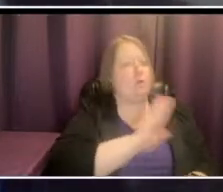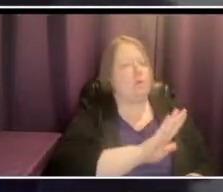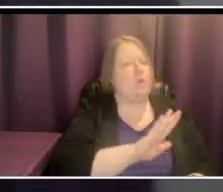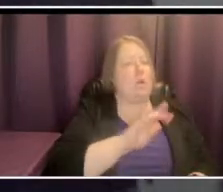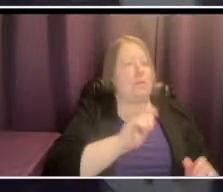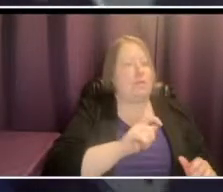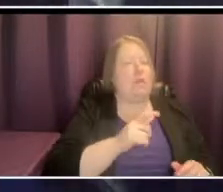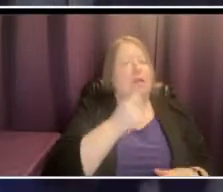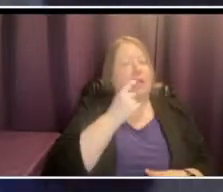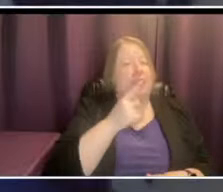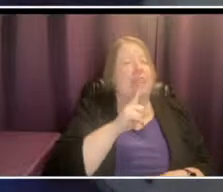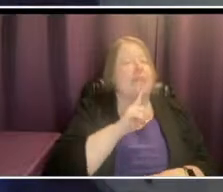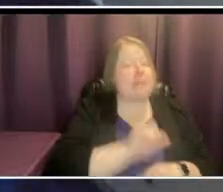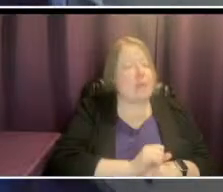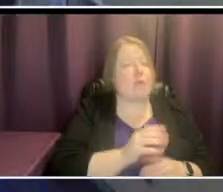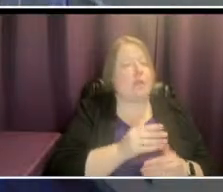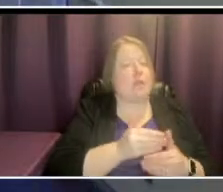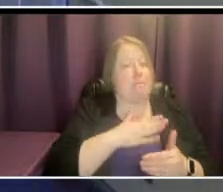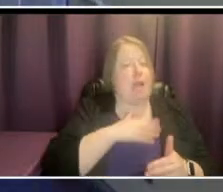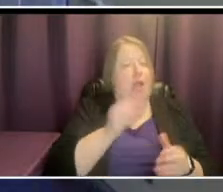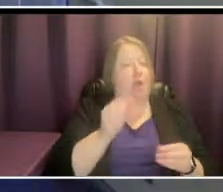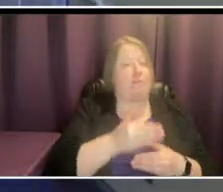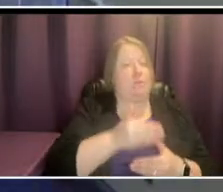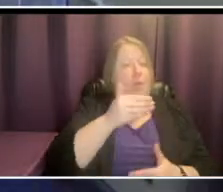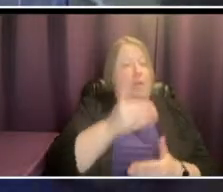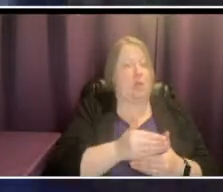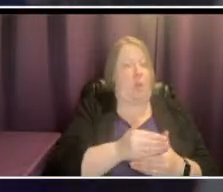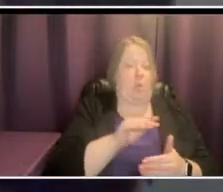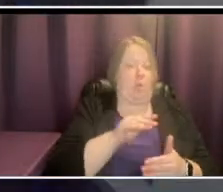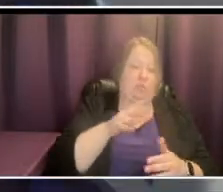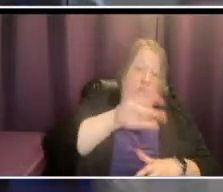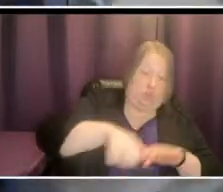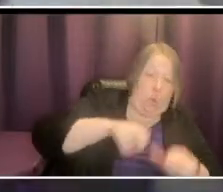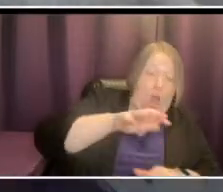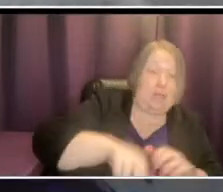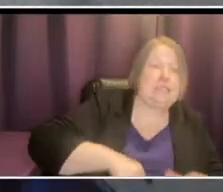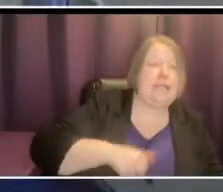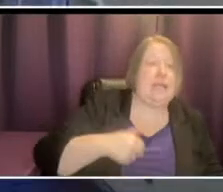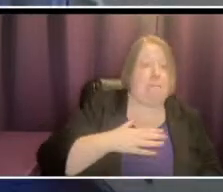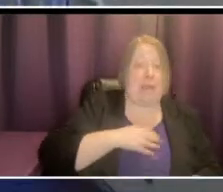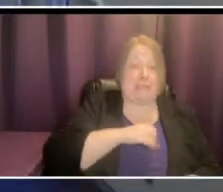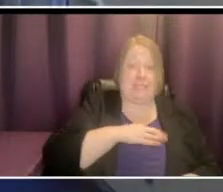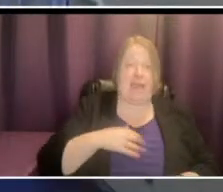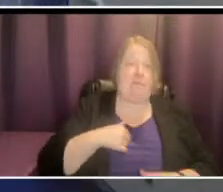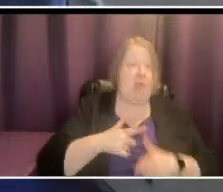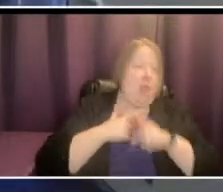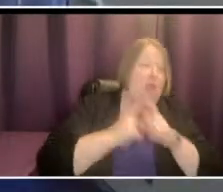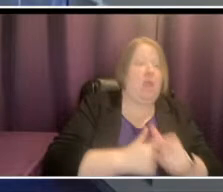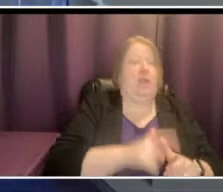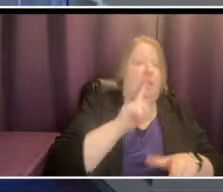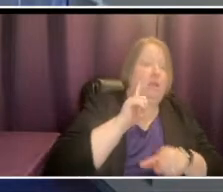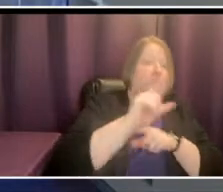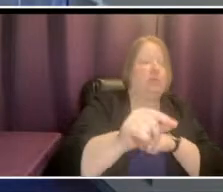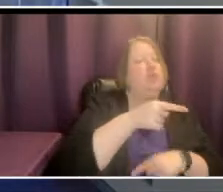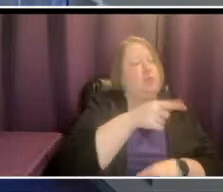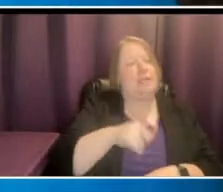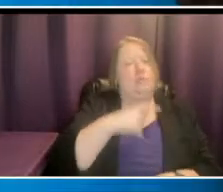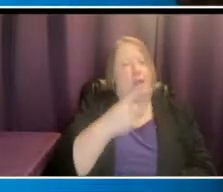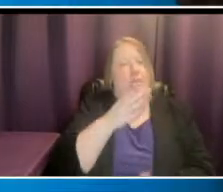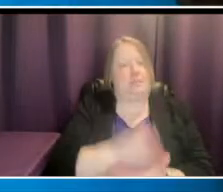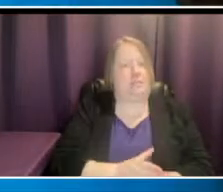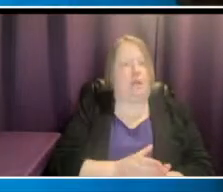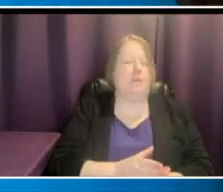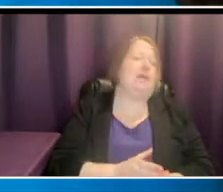office windows, and my staff are running for cover. I mean, they're running for their lives. You need to call them off. And the president's response to Kevin, to me, was